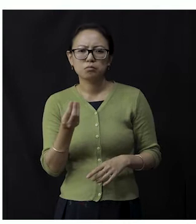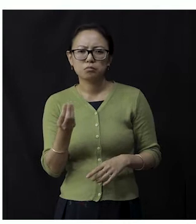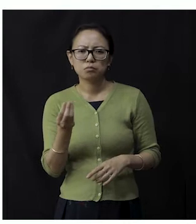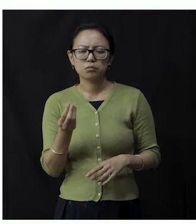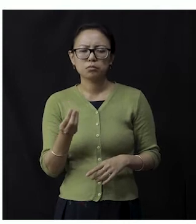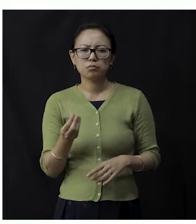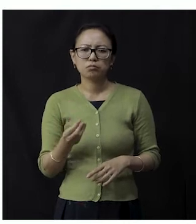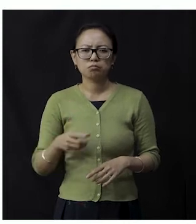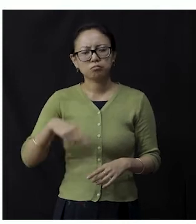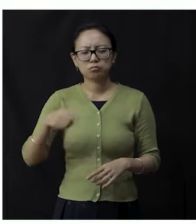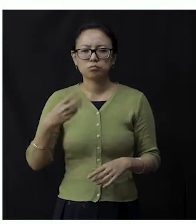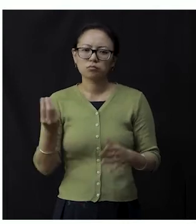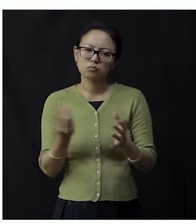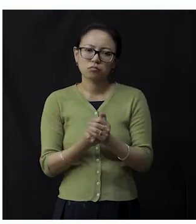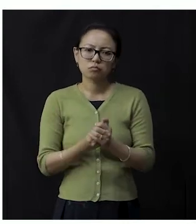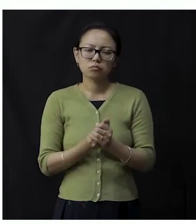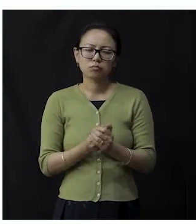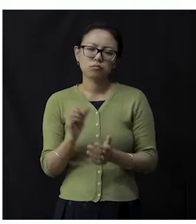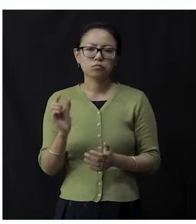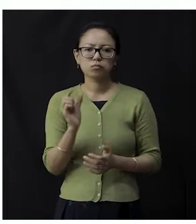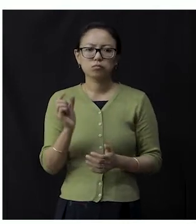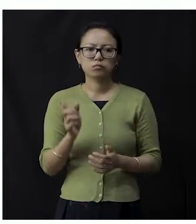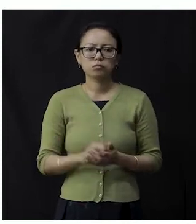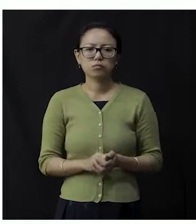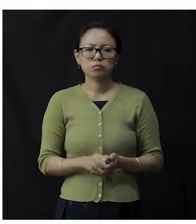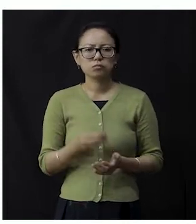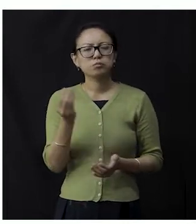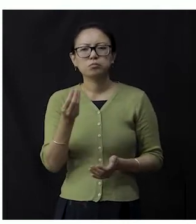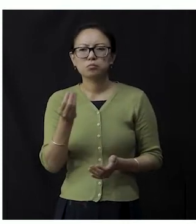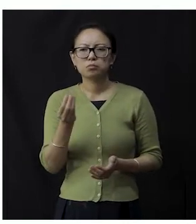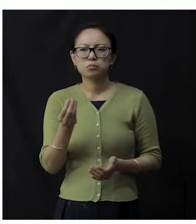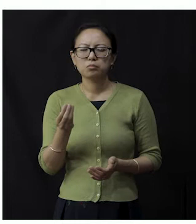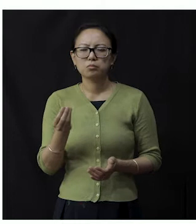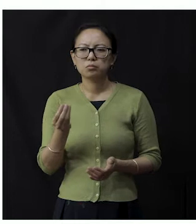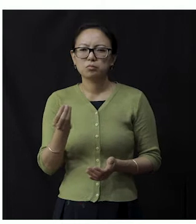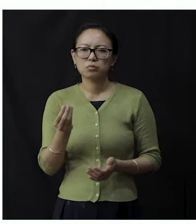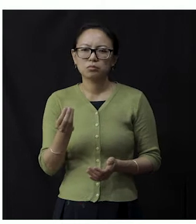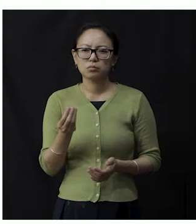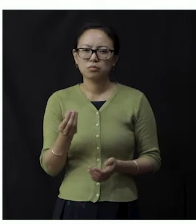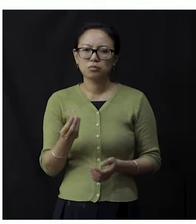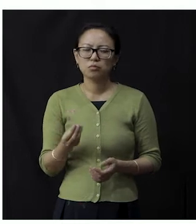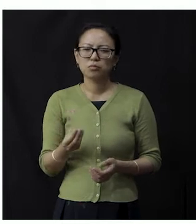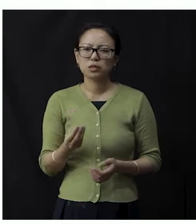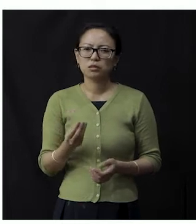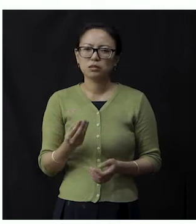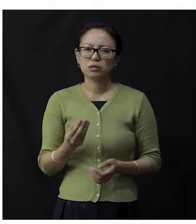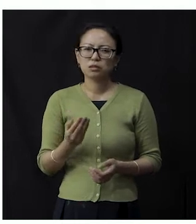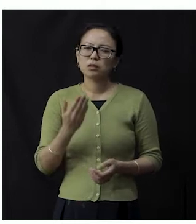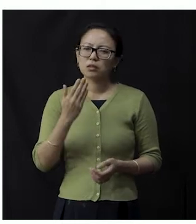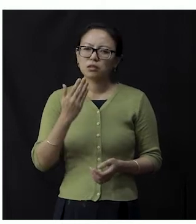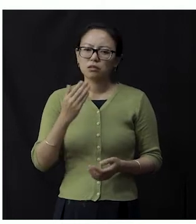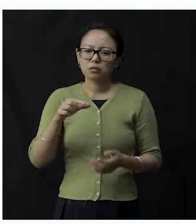salt? Please, can you listen to me? Please, Mama, can I have one more of the slice